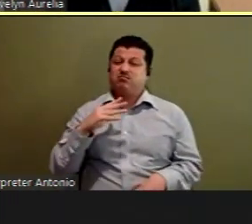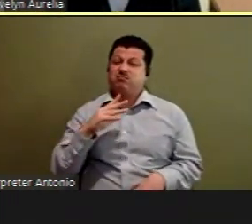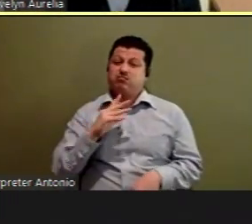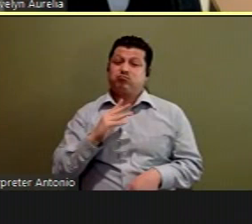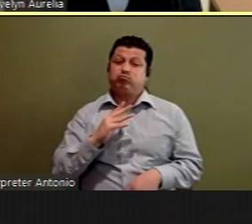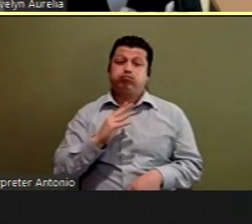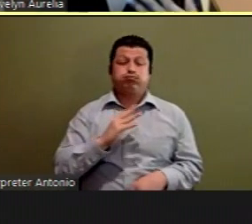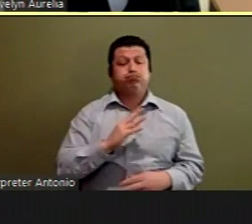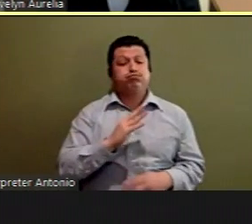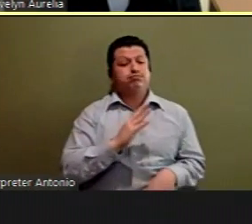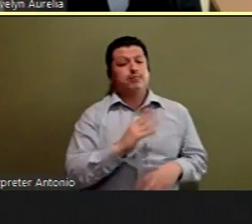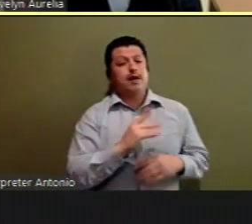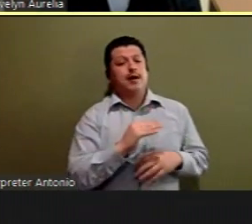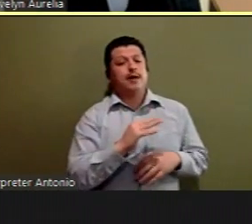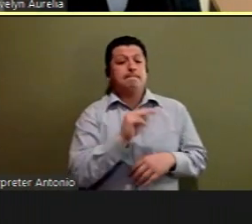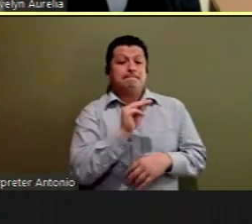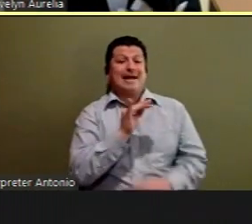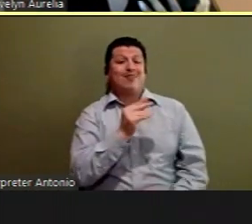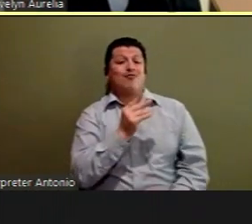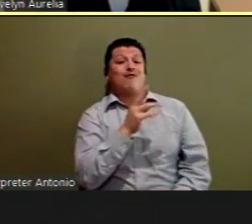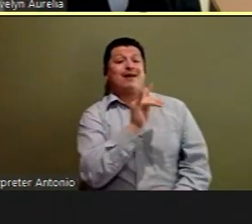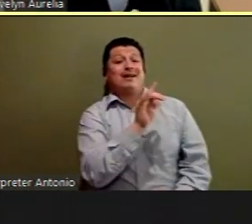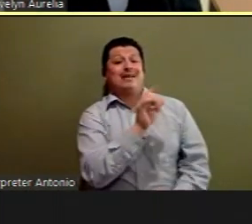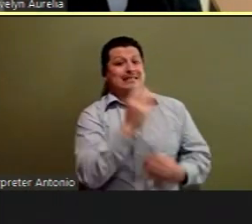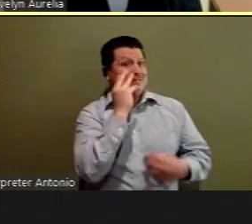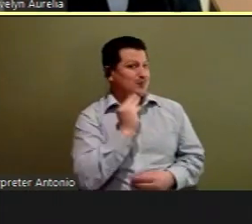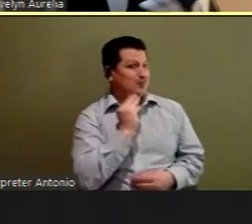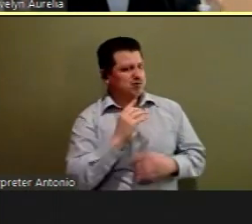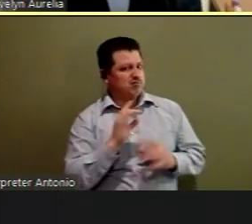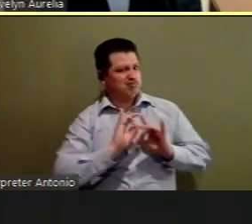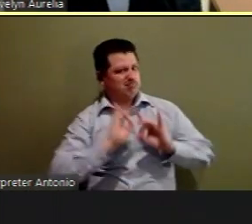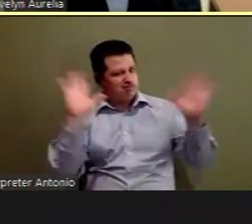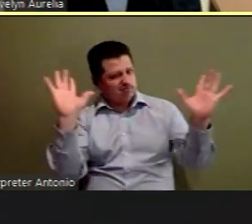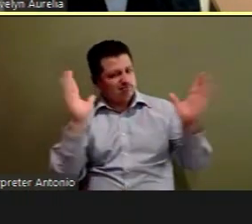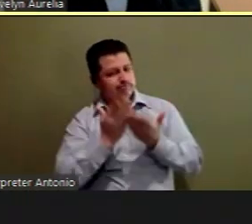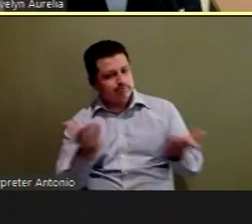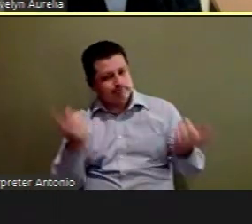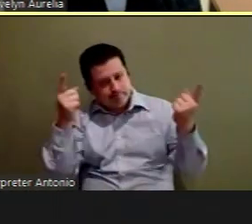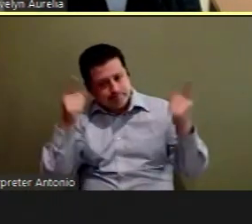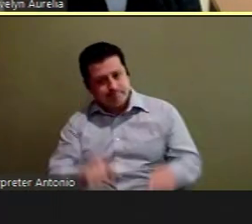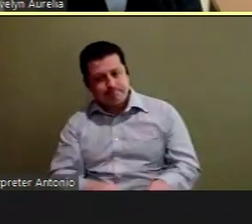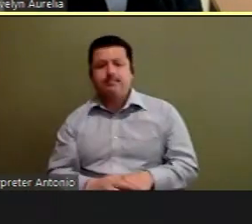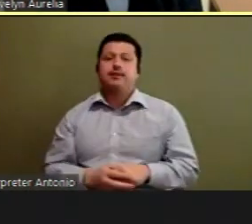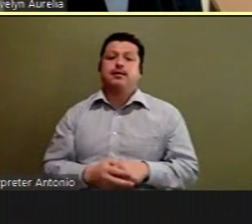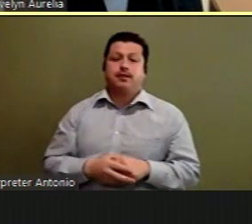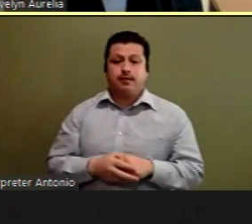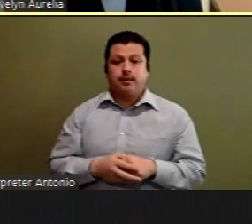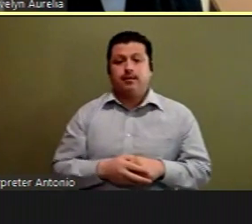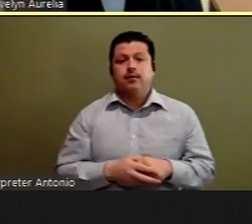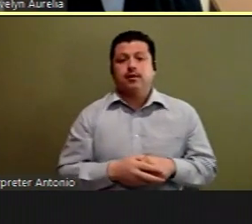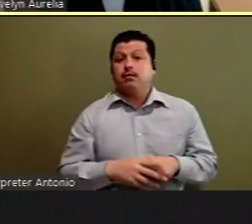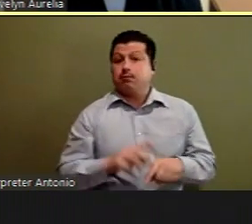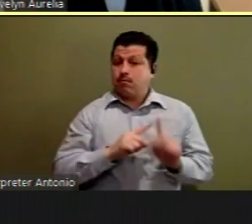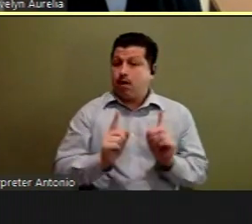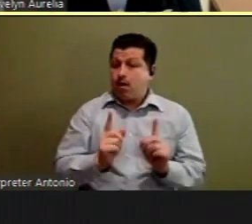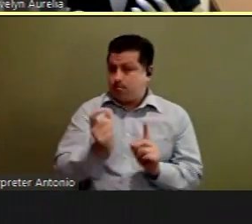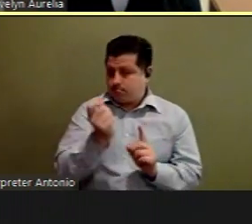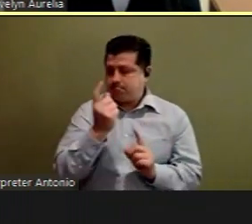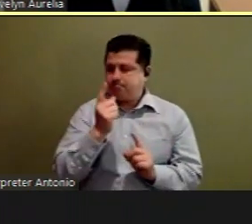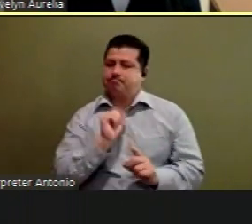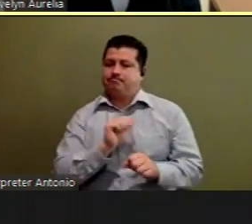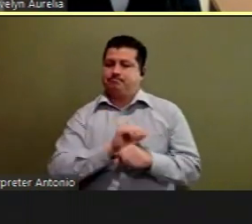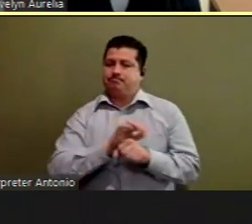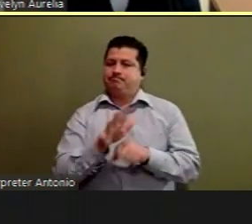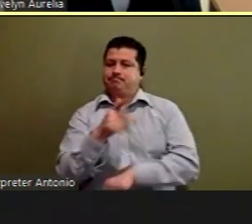healthcare system. We want to make sure that the vaccine that they're making for the general population is good for everyone. One thing